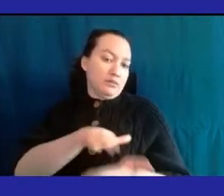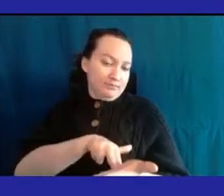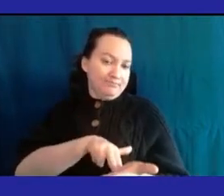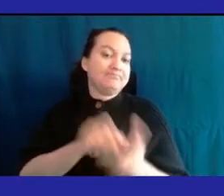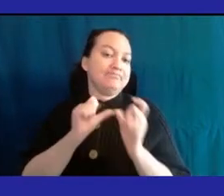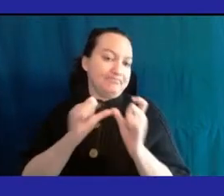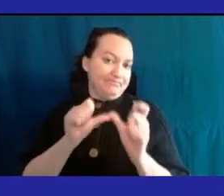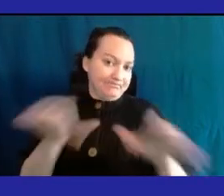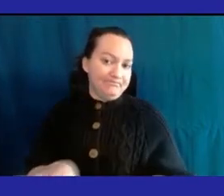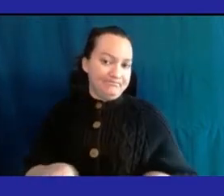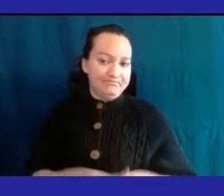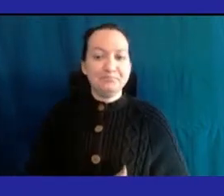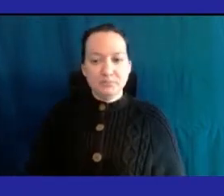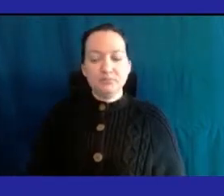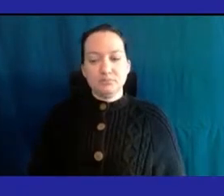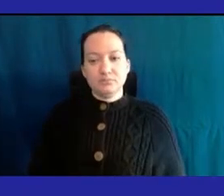execution.